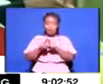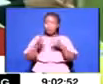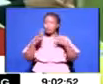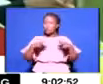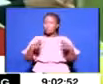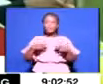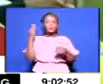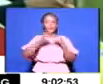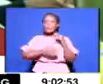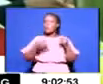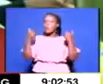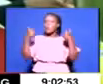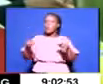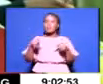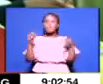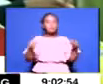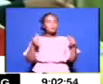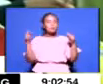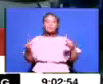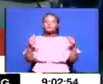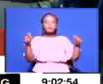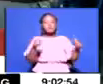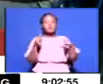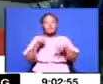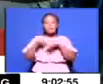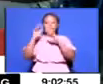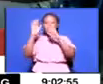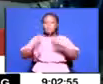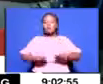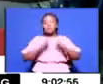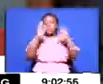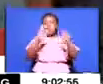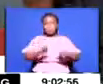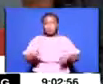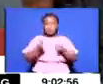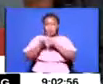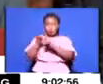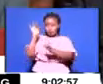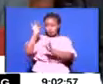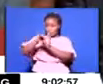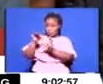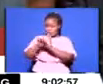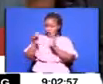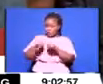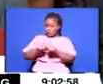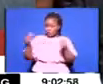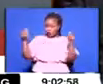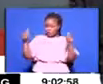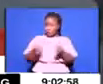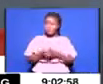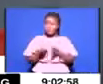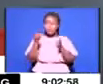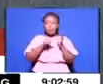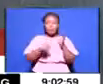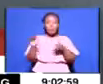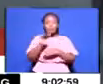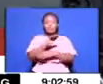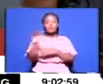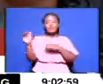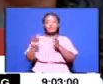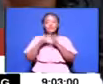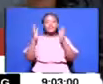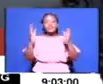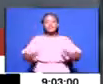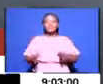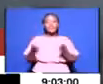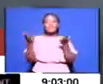of violence during political campaigns and choose their leaders wisely. Tunaomba viongozi waendelee tu mtu akipata